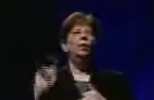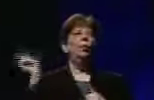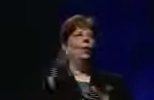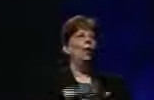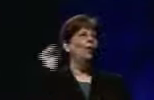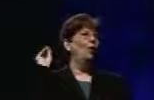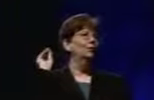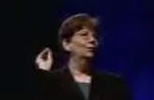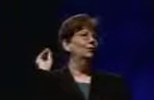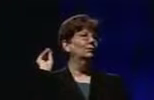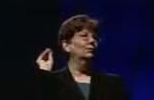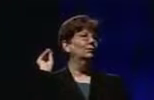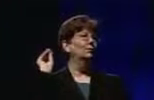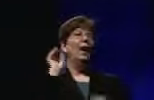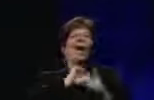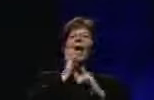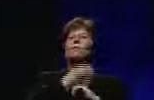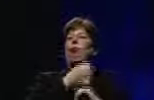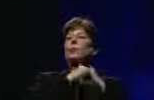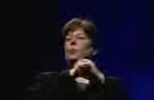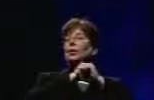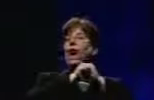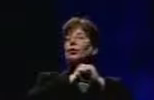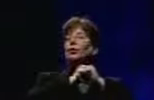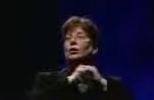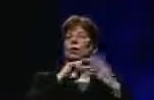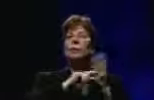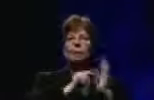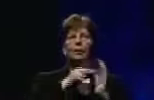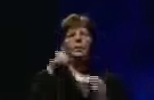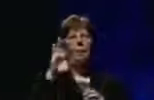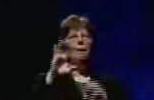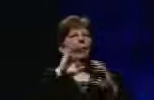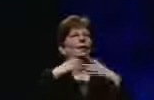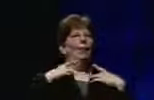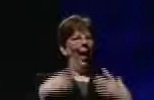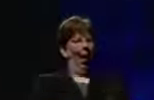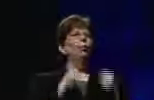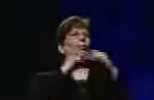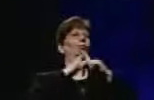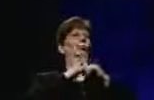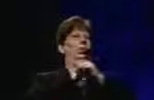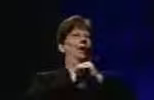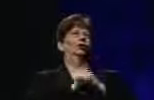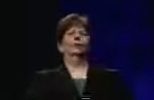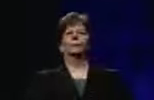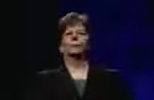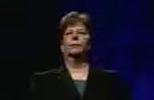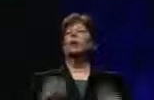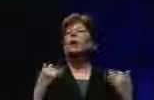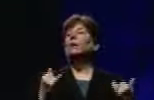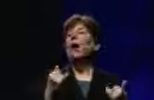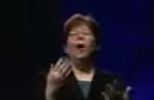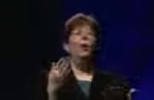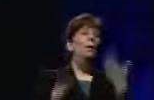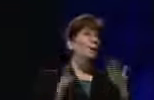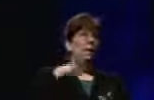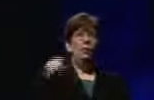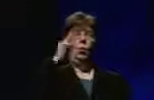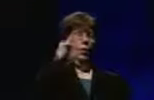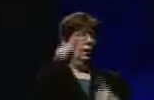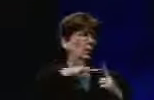learn. So environmental protection is public health protection. Now, you may not think of yourself